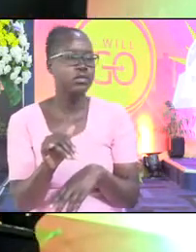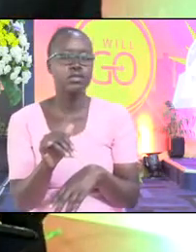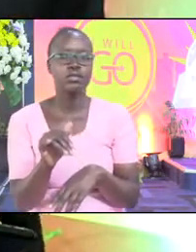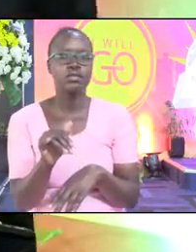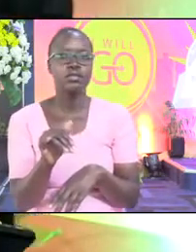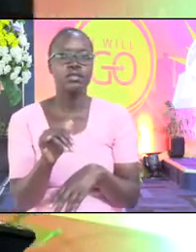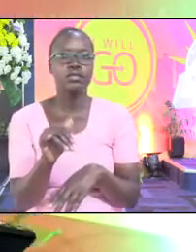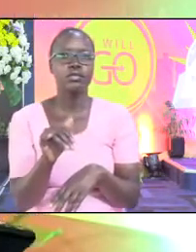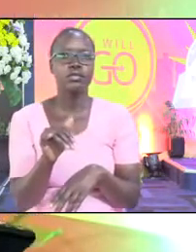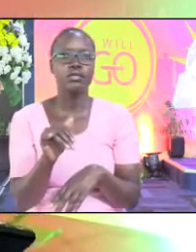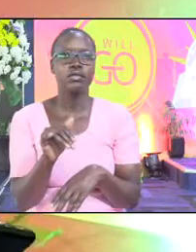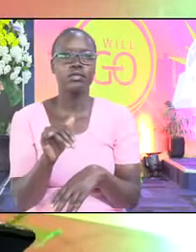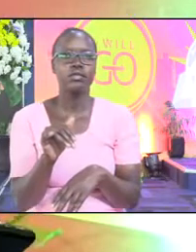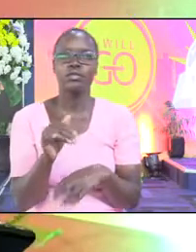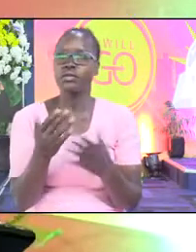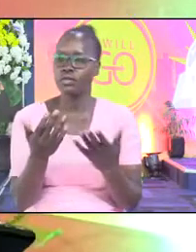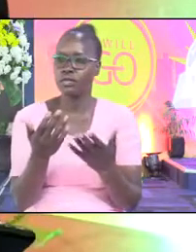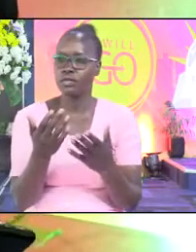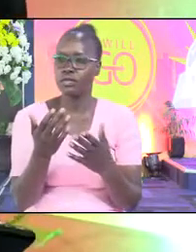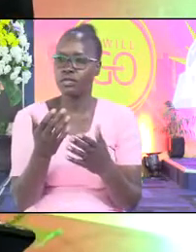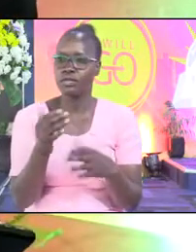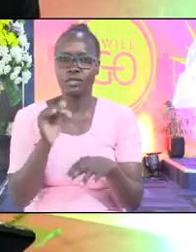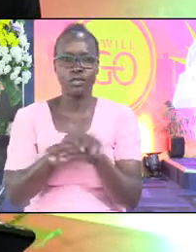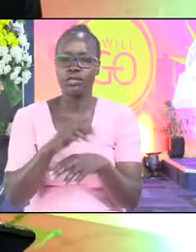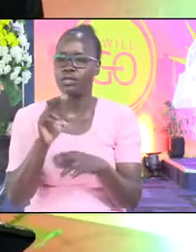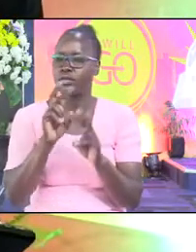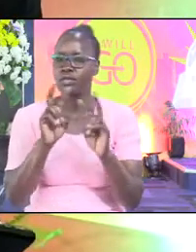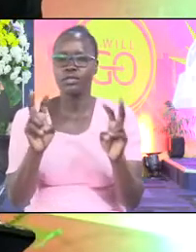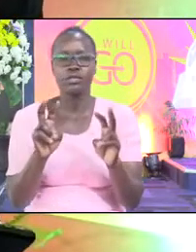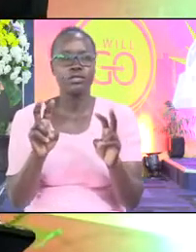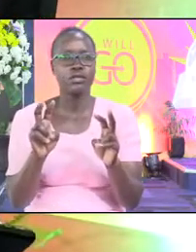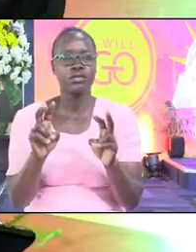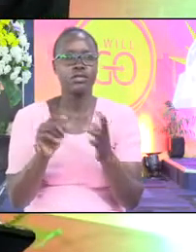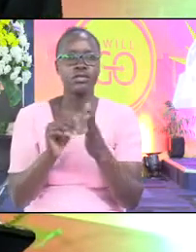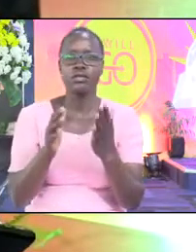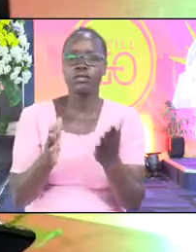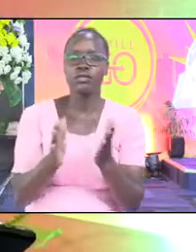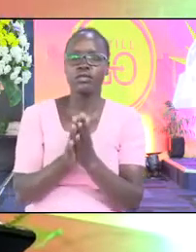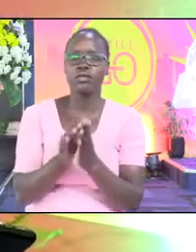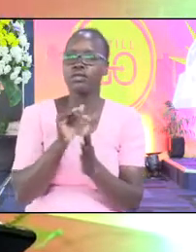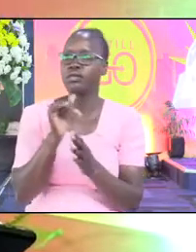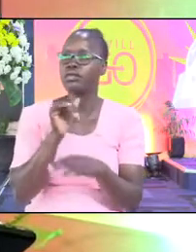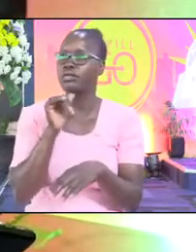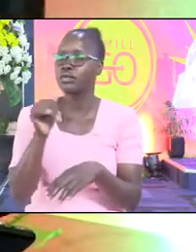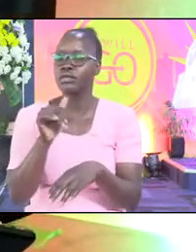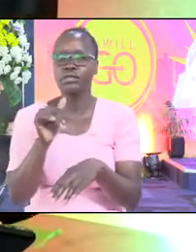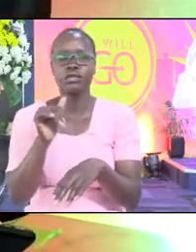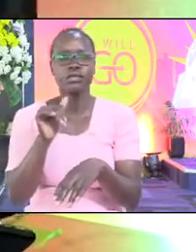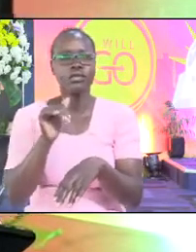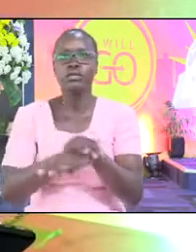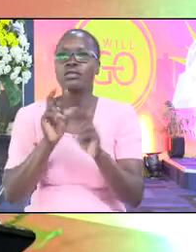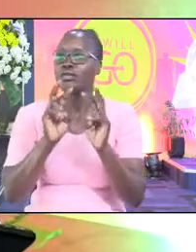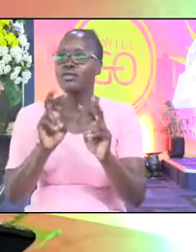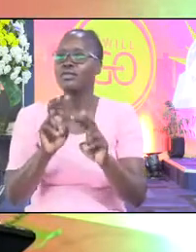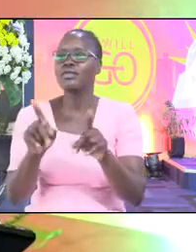lot of good-looking people in this church. And those who are not good-looking are looking good.